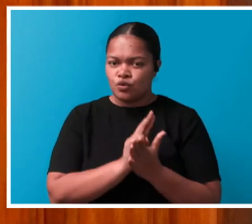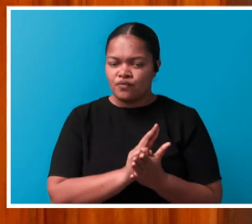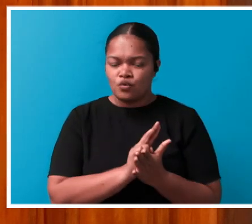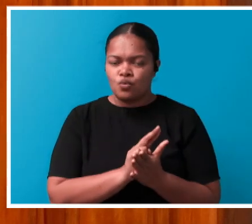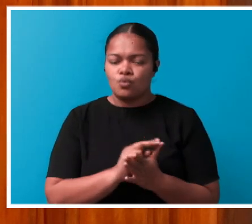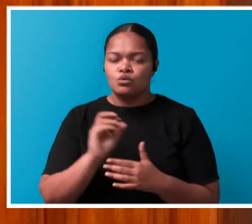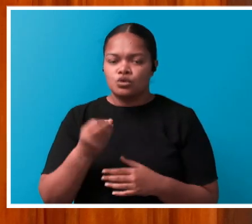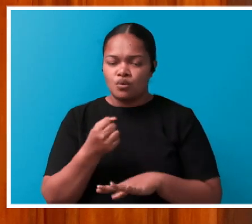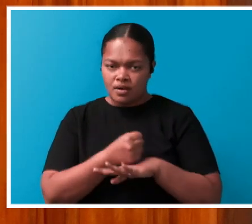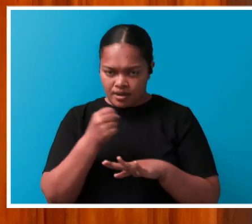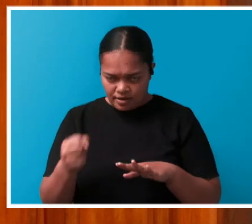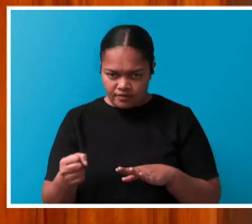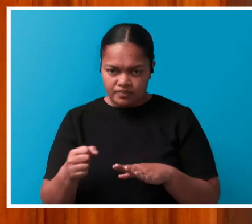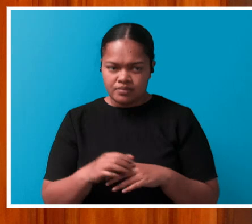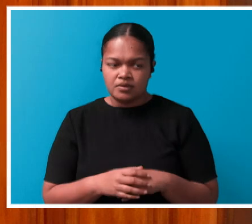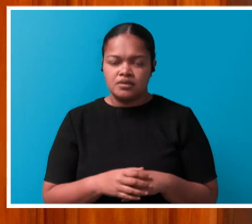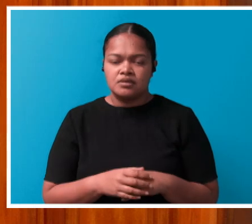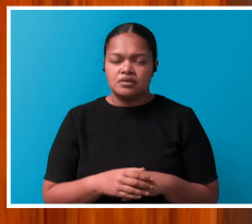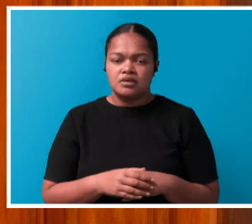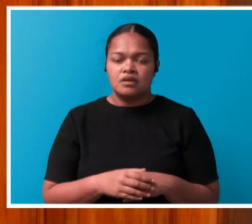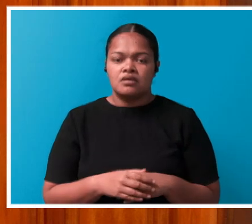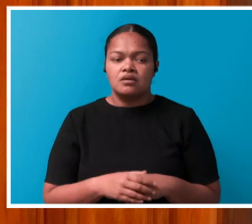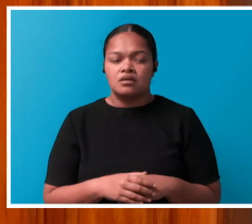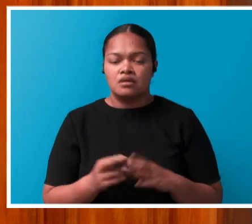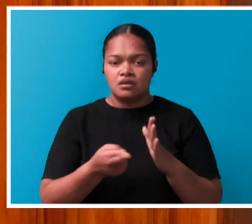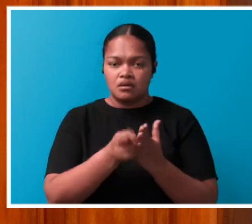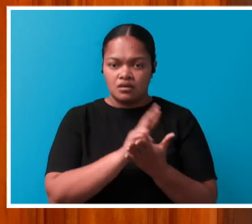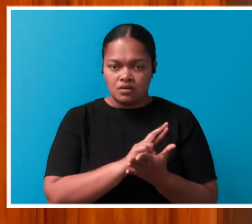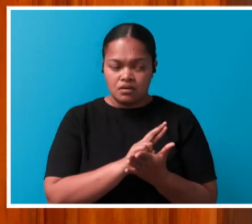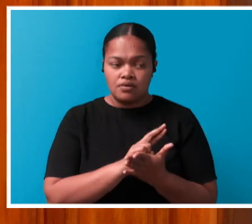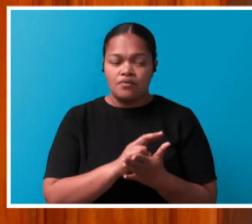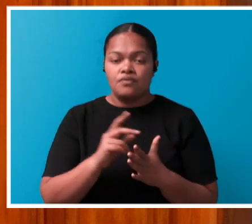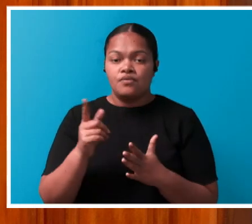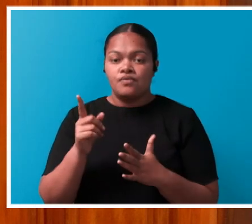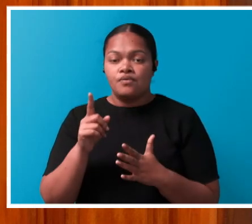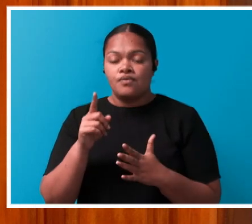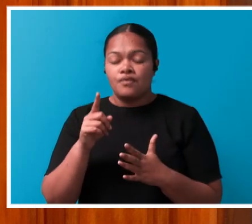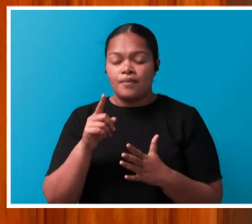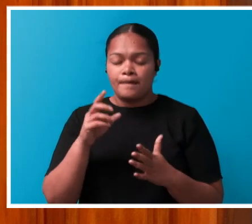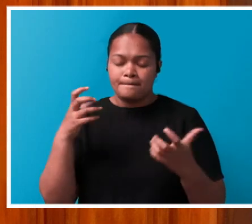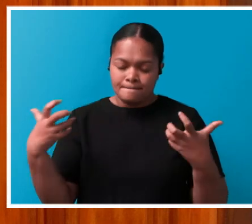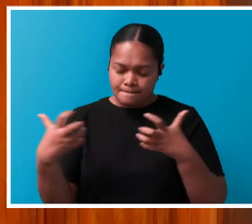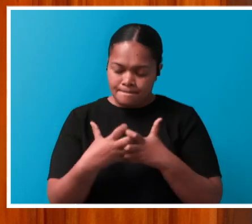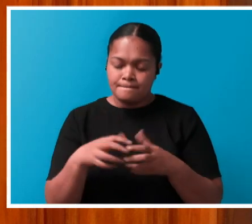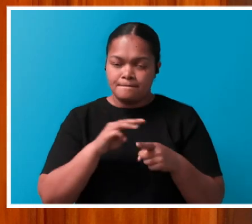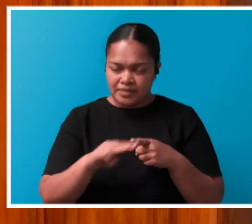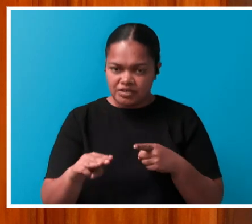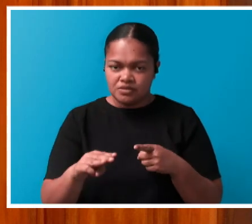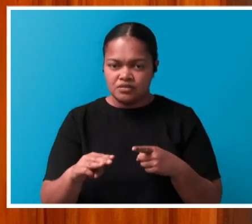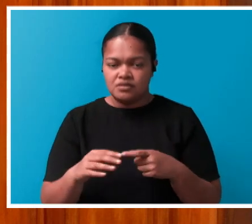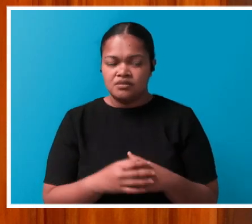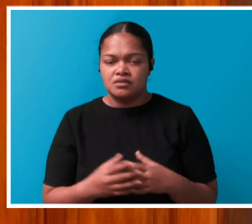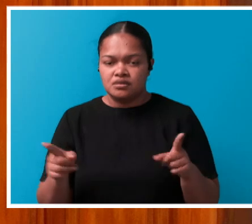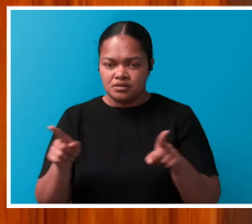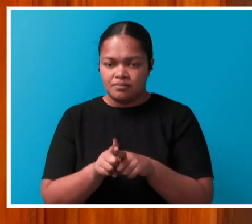government is actively pursuing legislative reforms to ensure that innovative and equitable measures are incorporated.